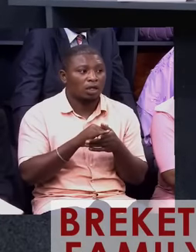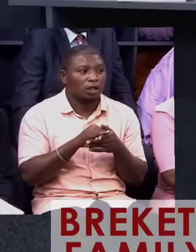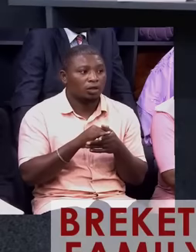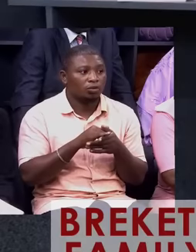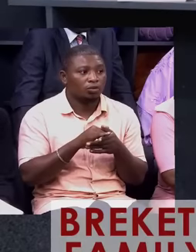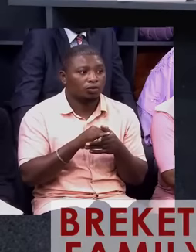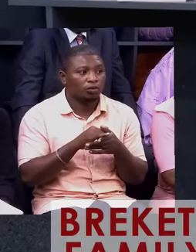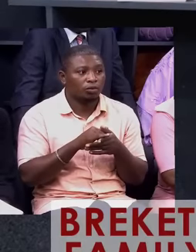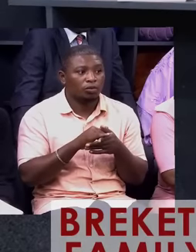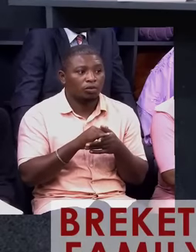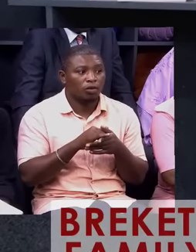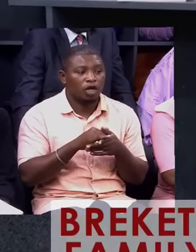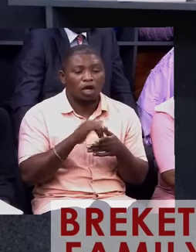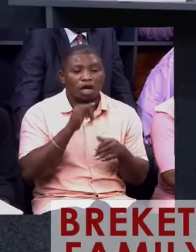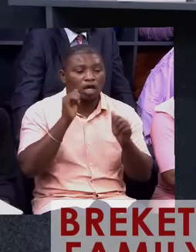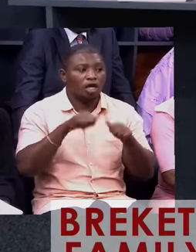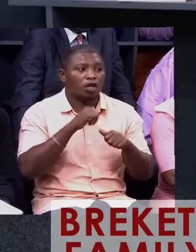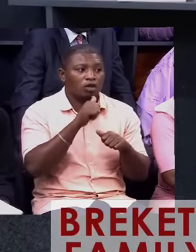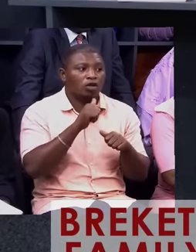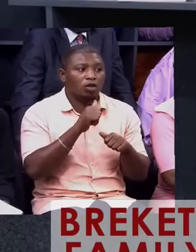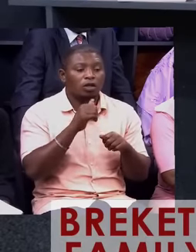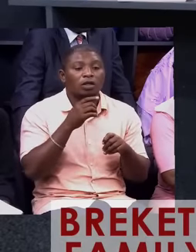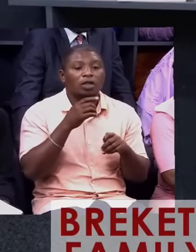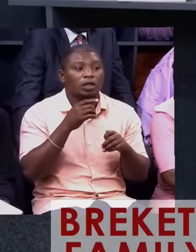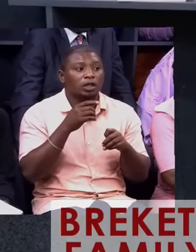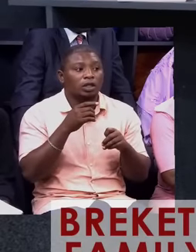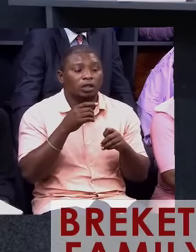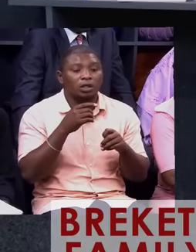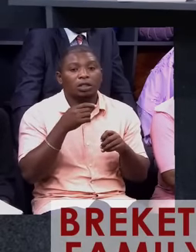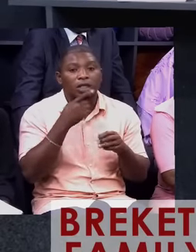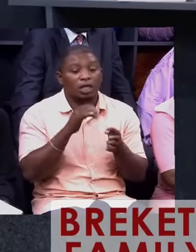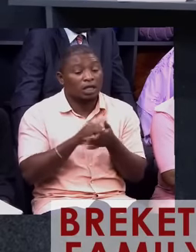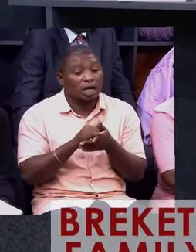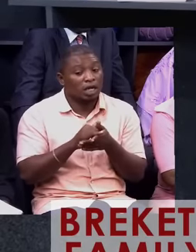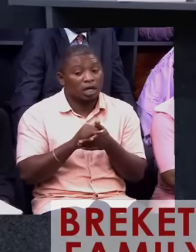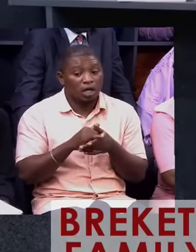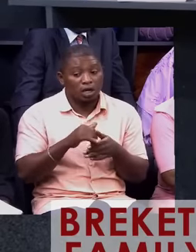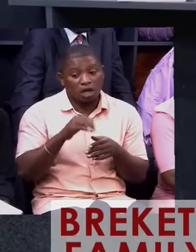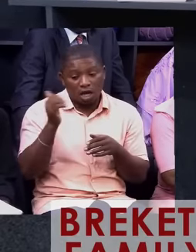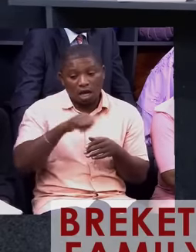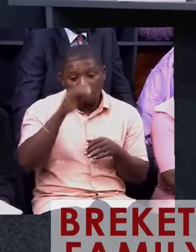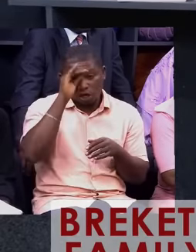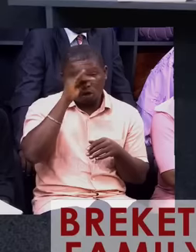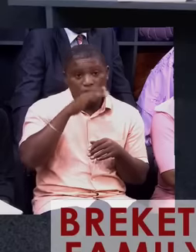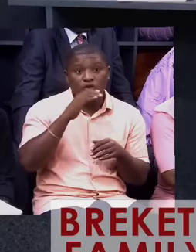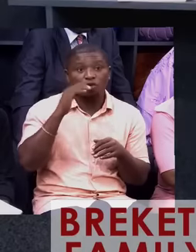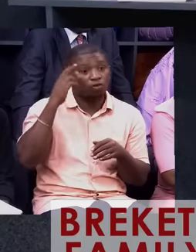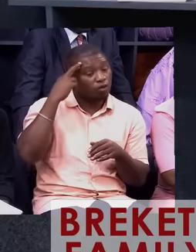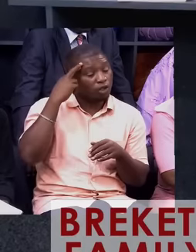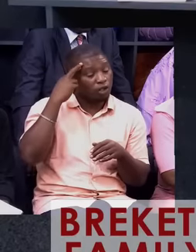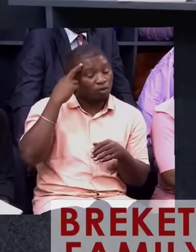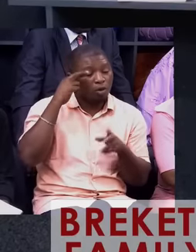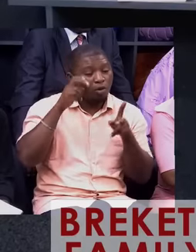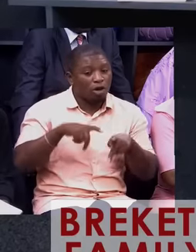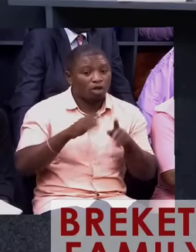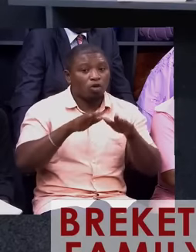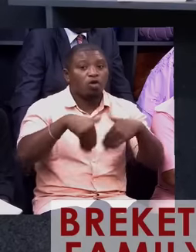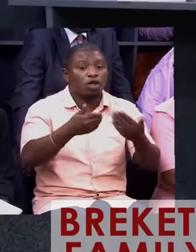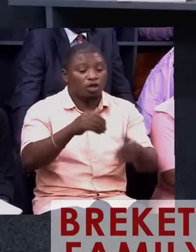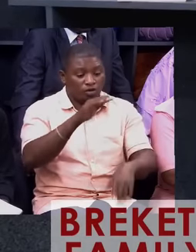being any woman man go feel giving picking something where go make him sick or something no good for